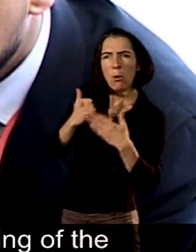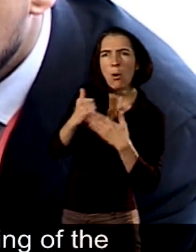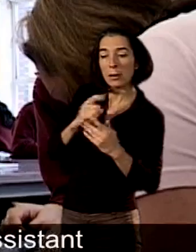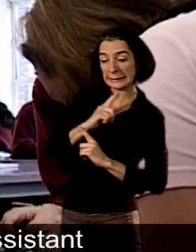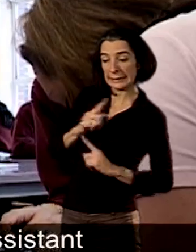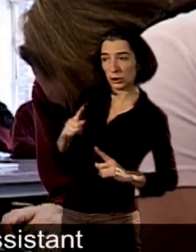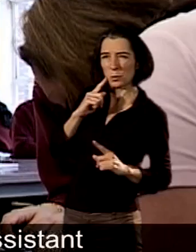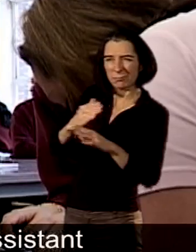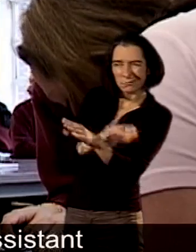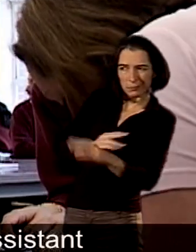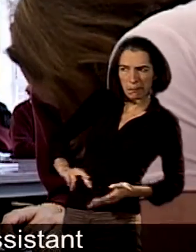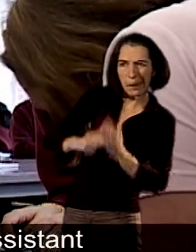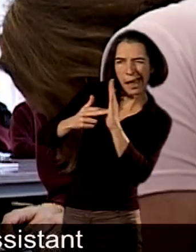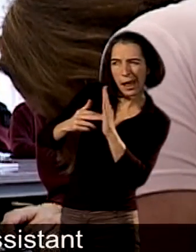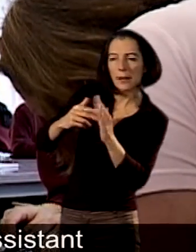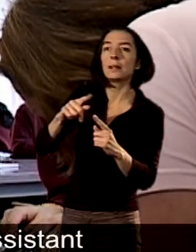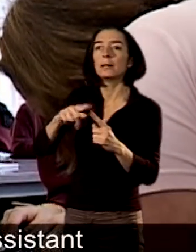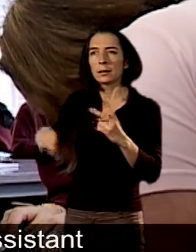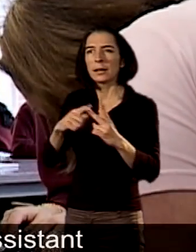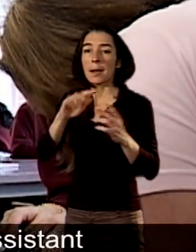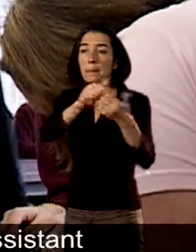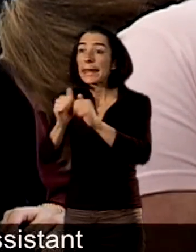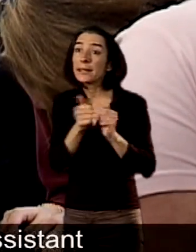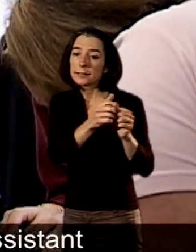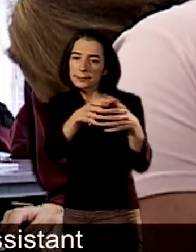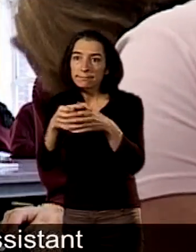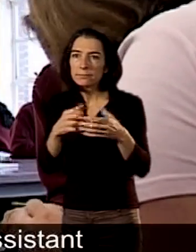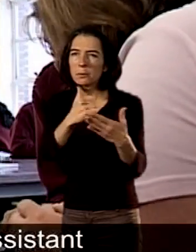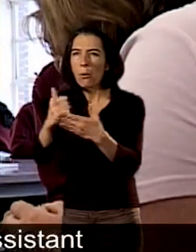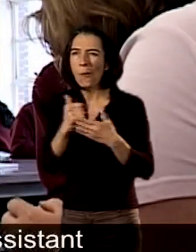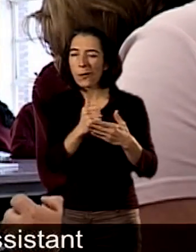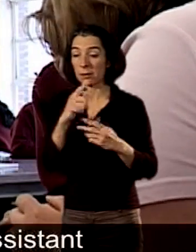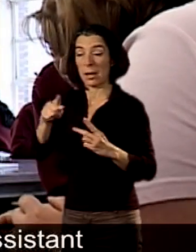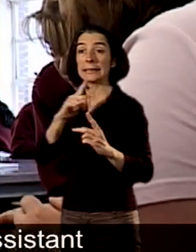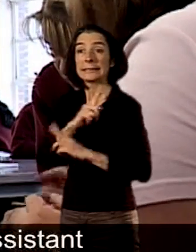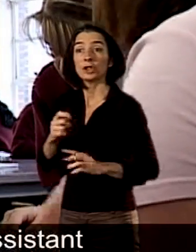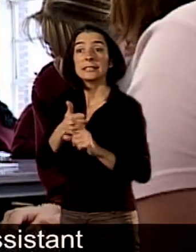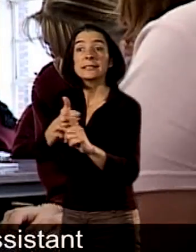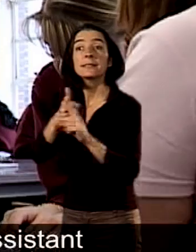and during the lesson by their peers and by a teaching assistant when she is needed.